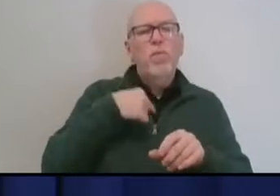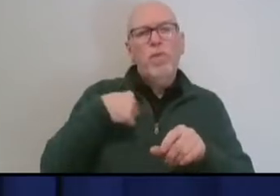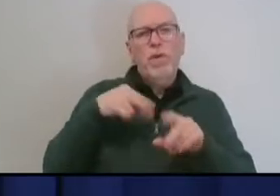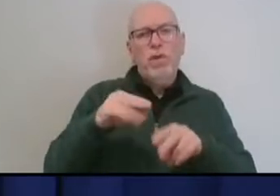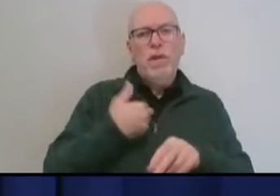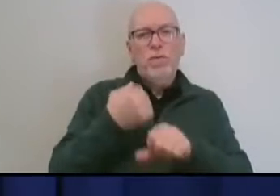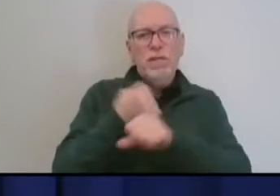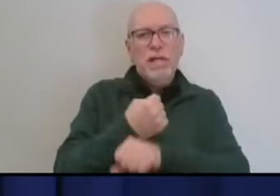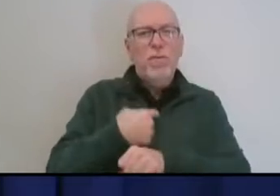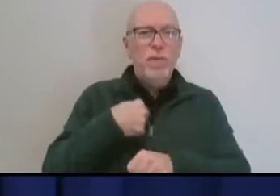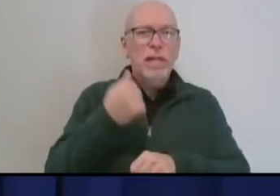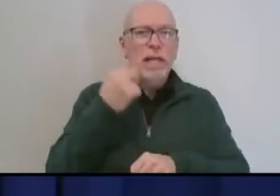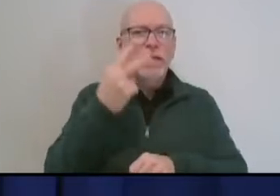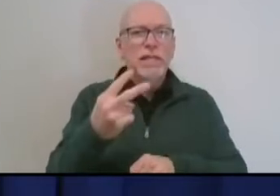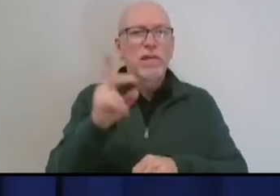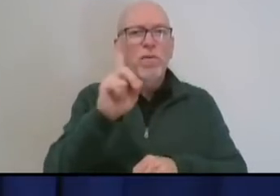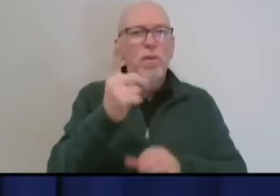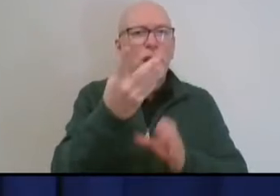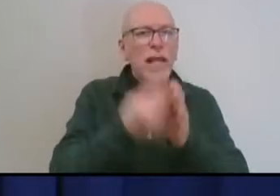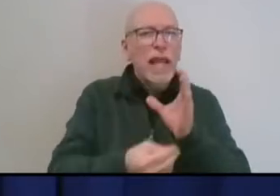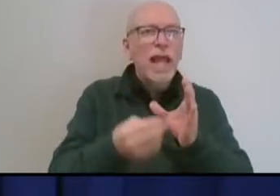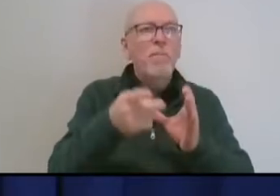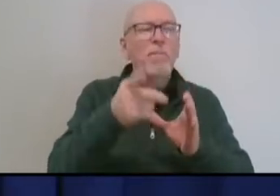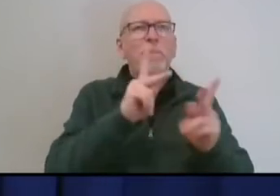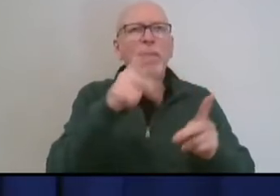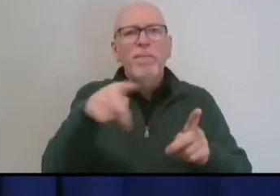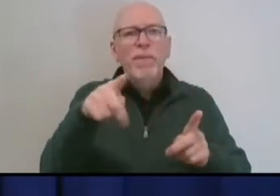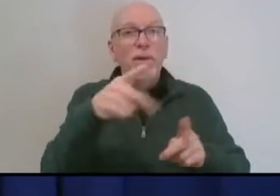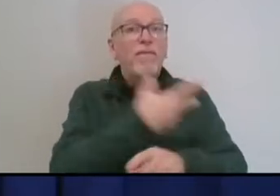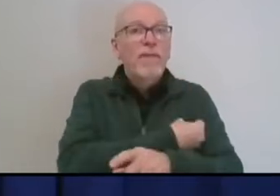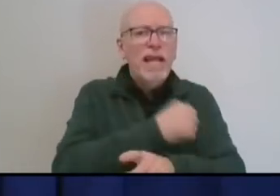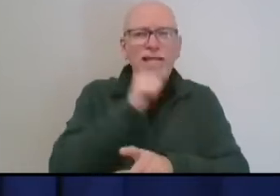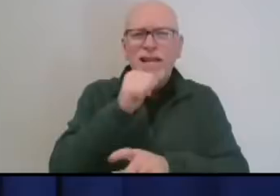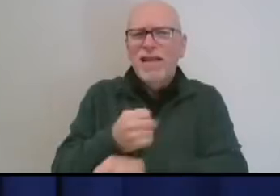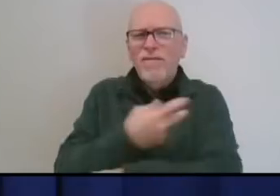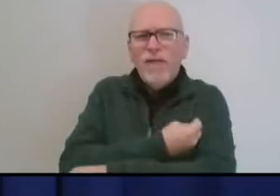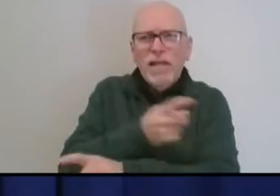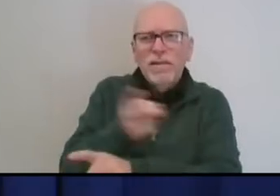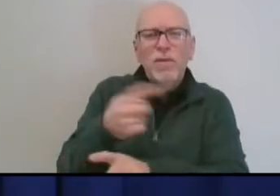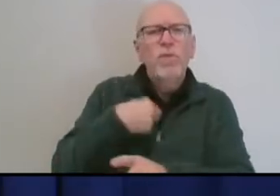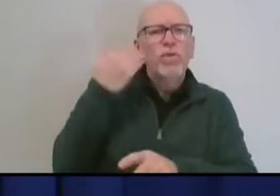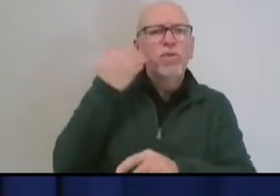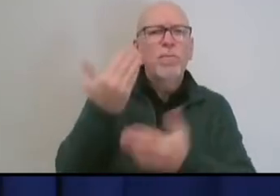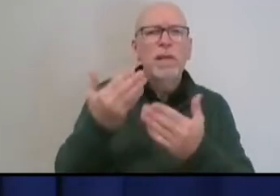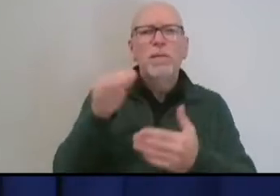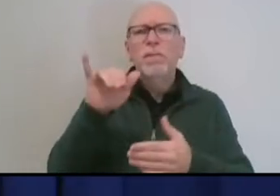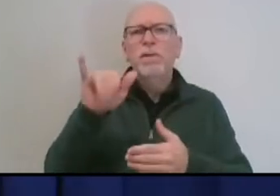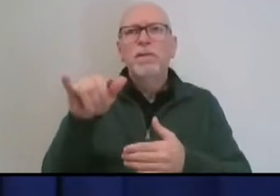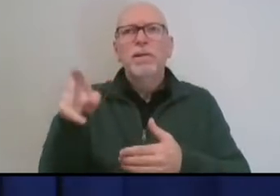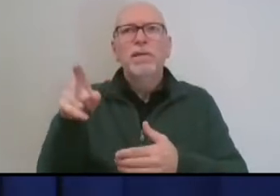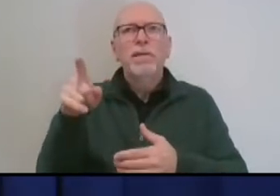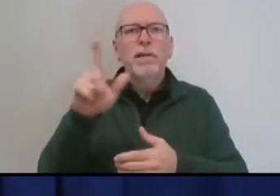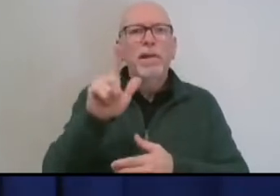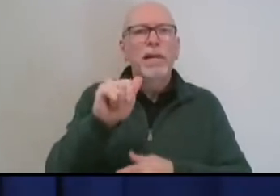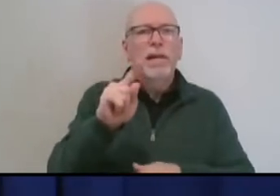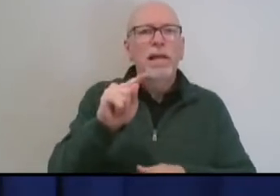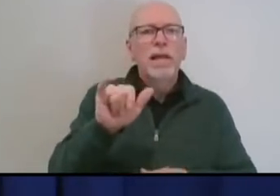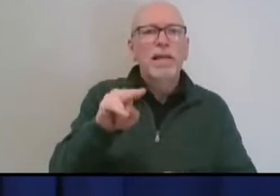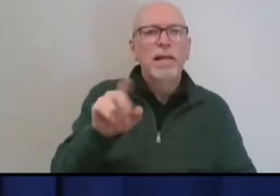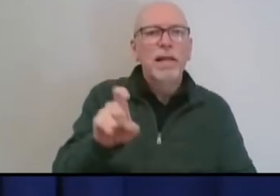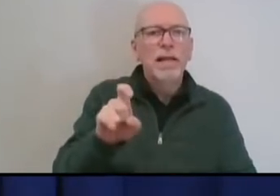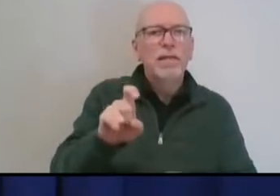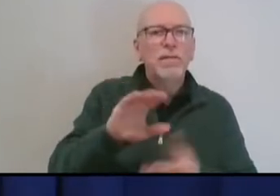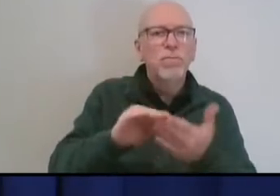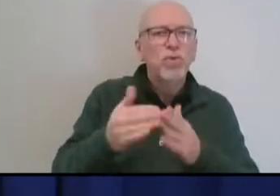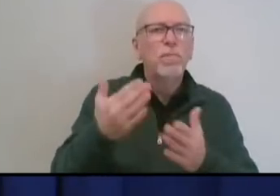and see where there are gaps or holes in people getting vaccinated. We can know maybe that's a Latinx community, maybe that's an African